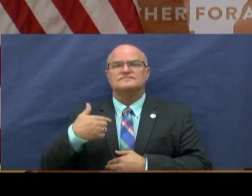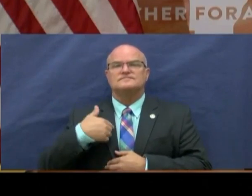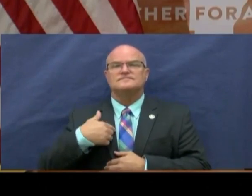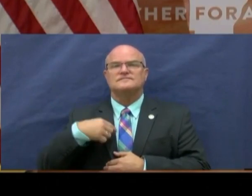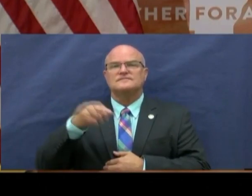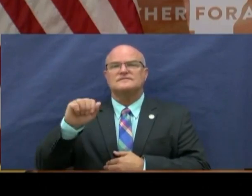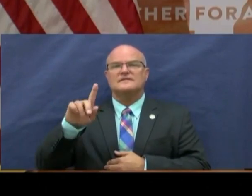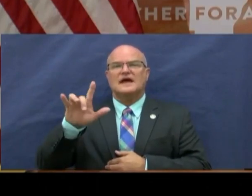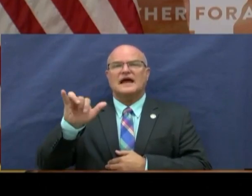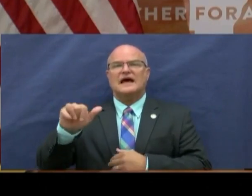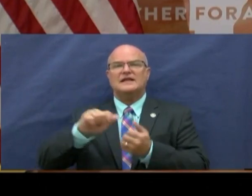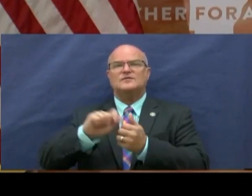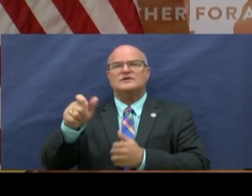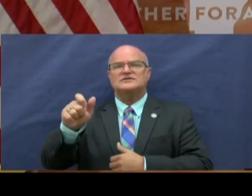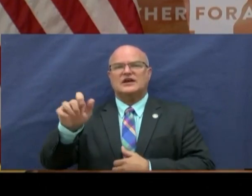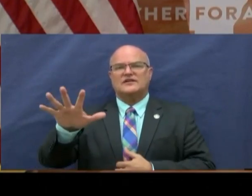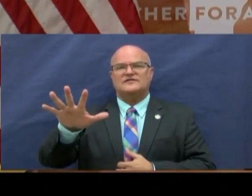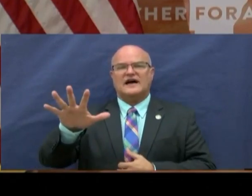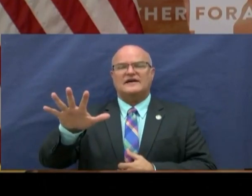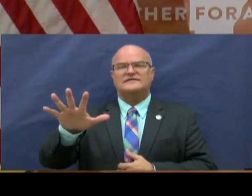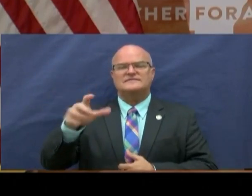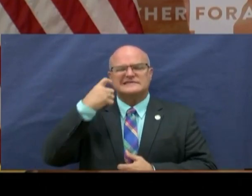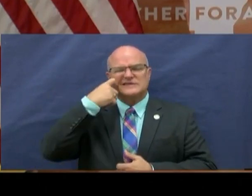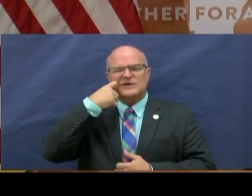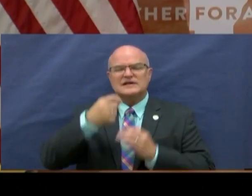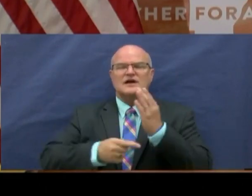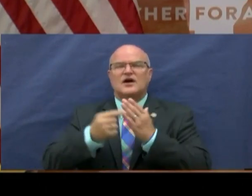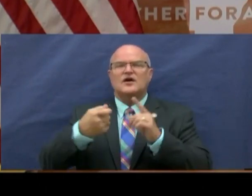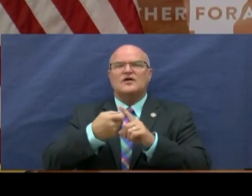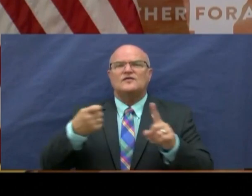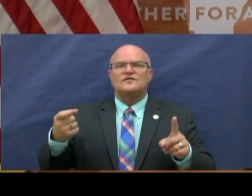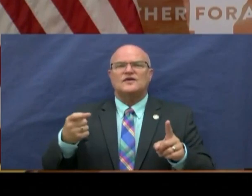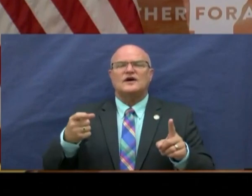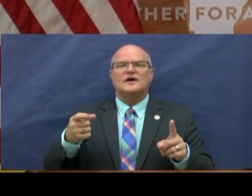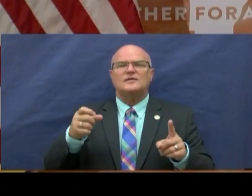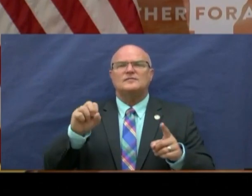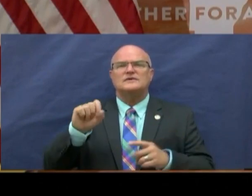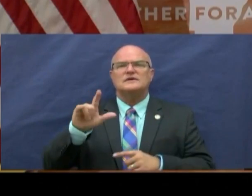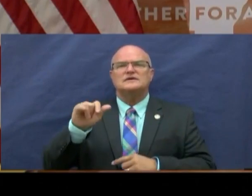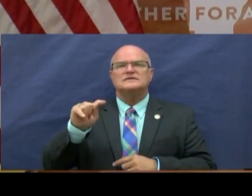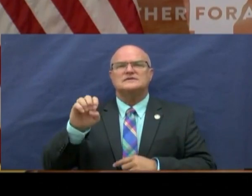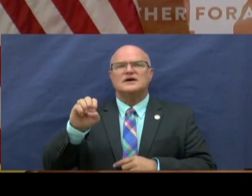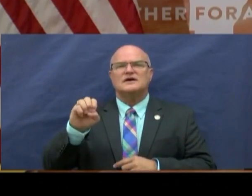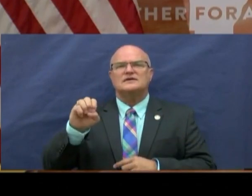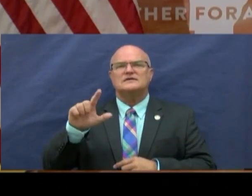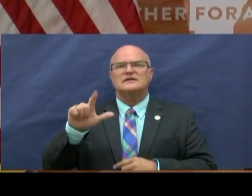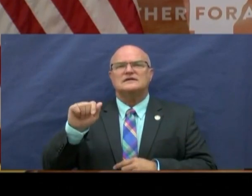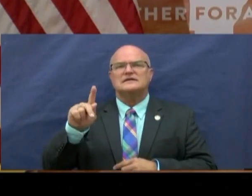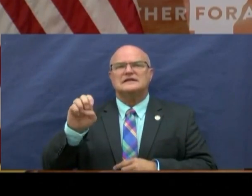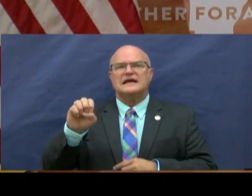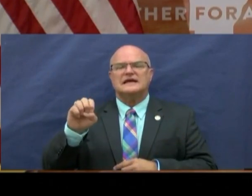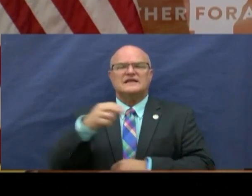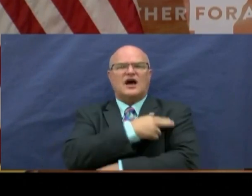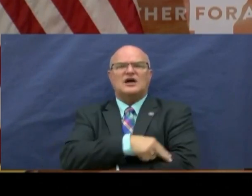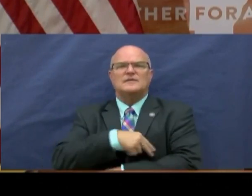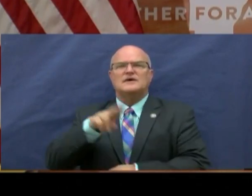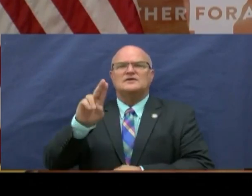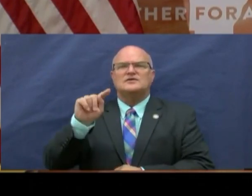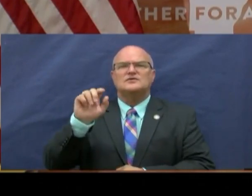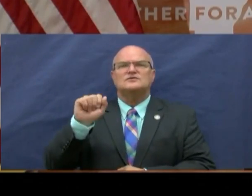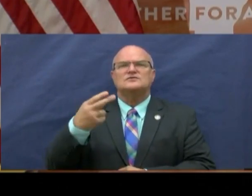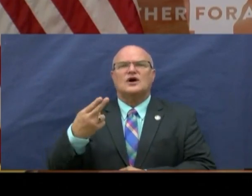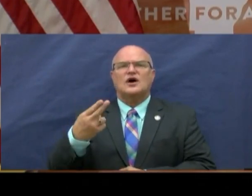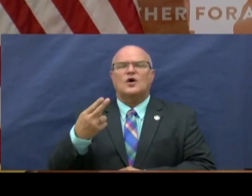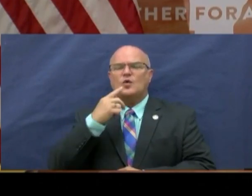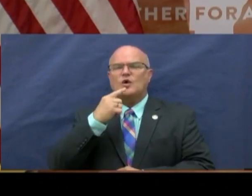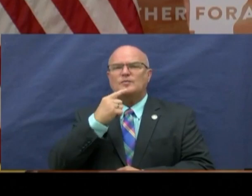Allie Lynch with Channel 5. A recent article from Salt Lake Tribune came out stating that hospitals in Utah may soon be rationing